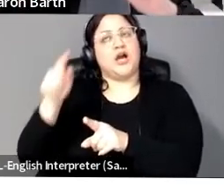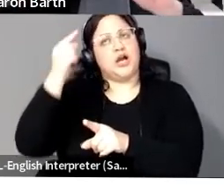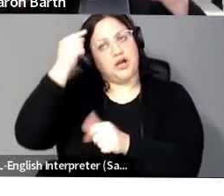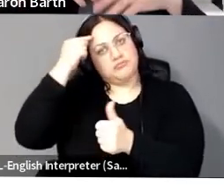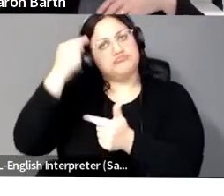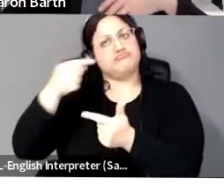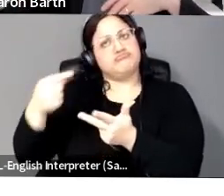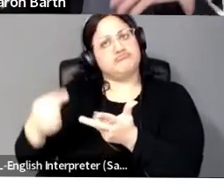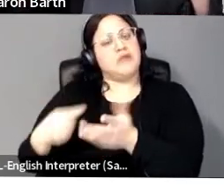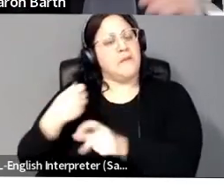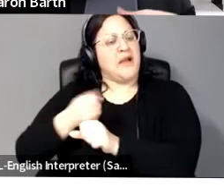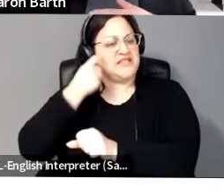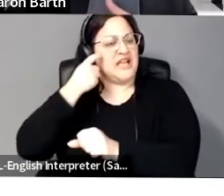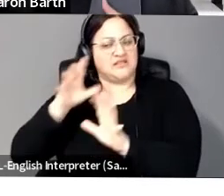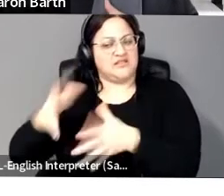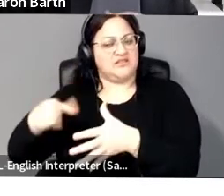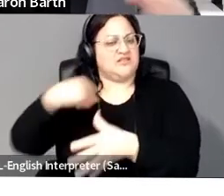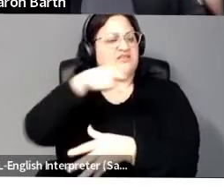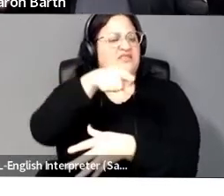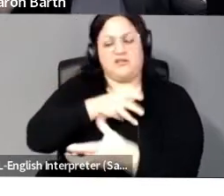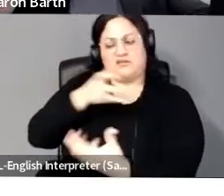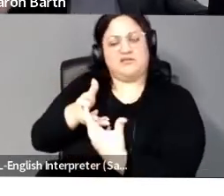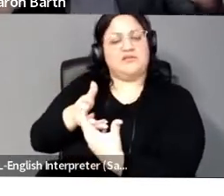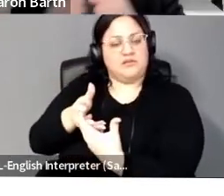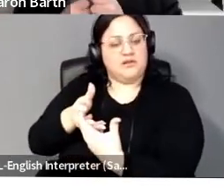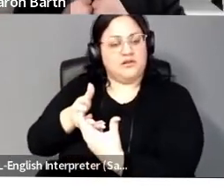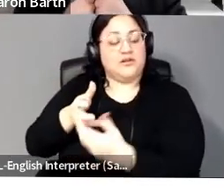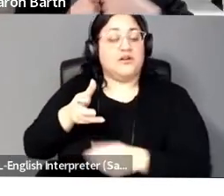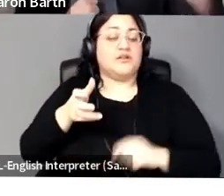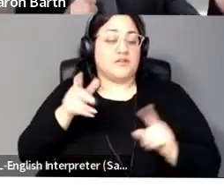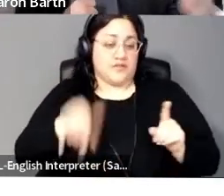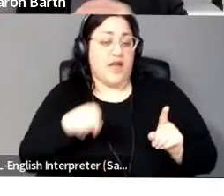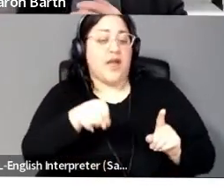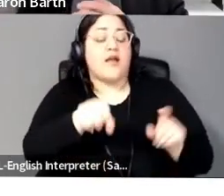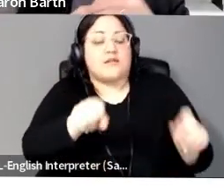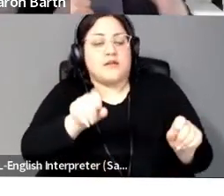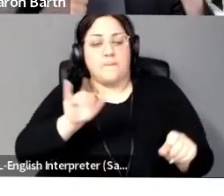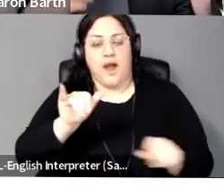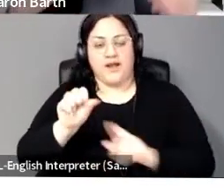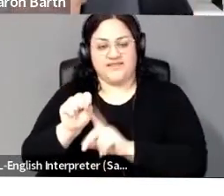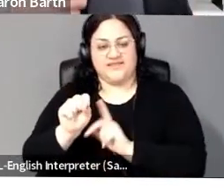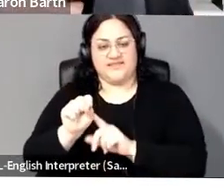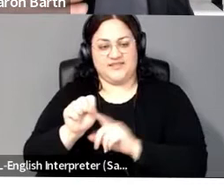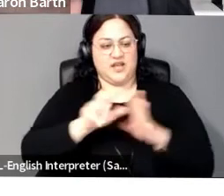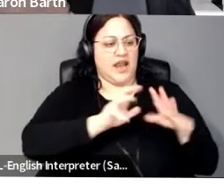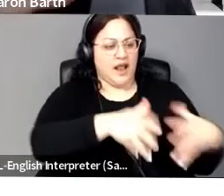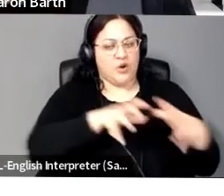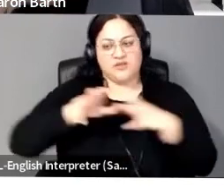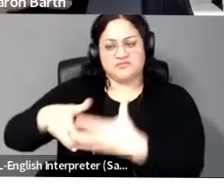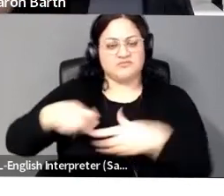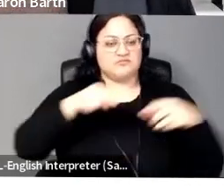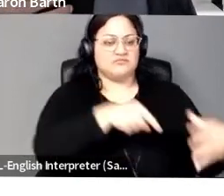thing. Do they fit into this category or better fit into that category, right? Is this